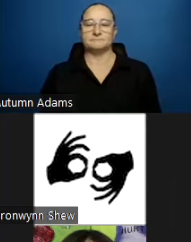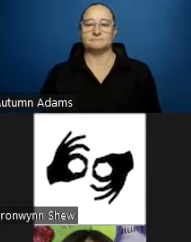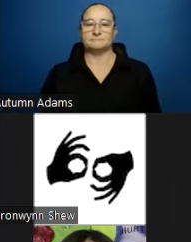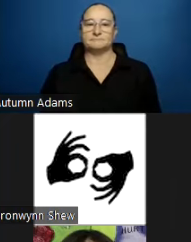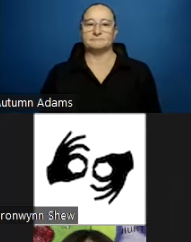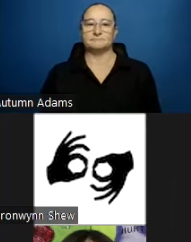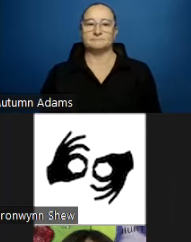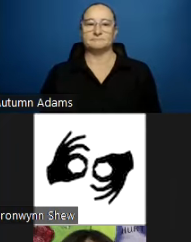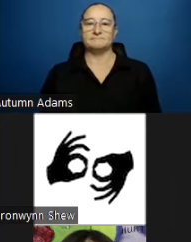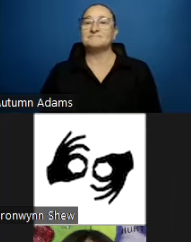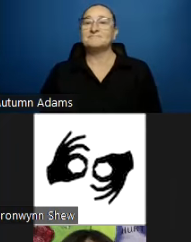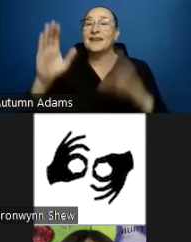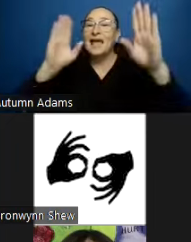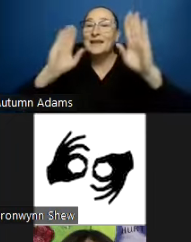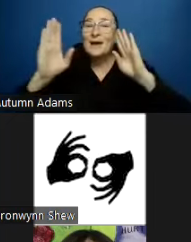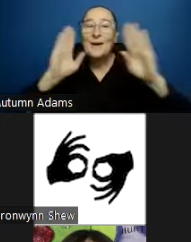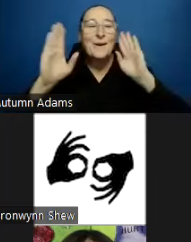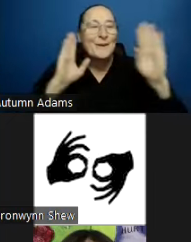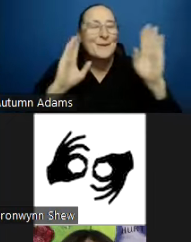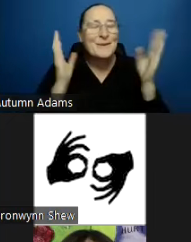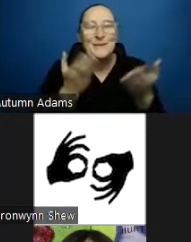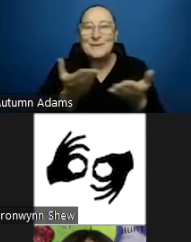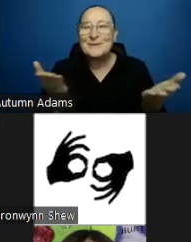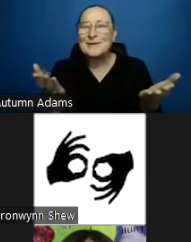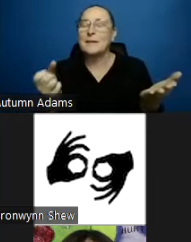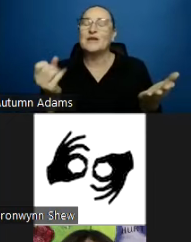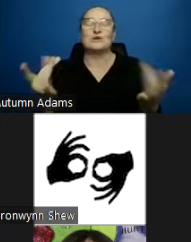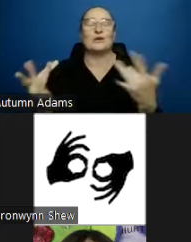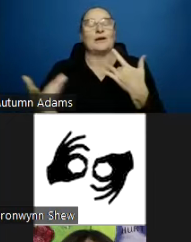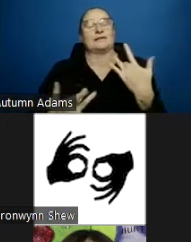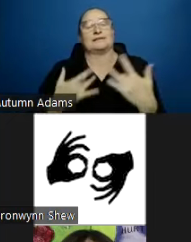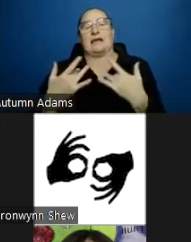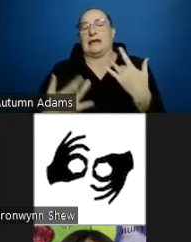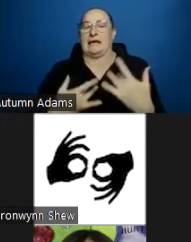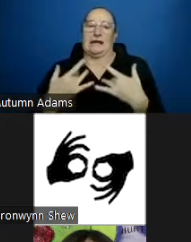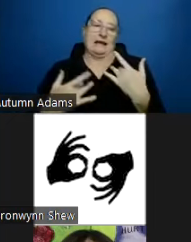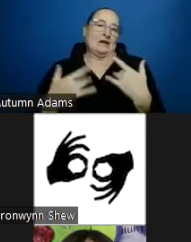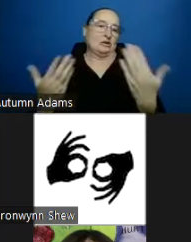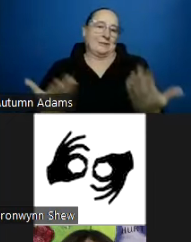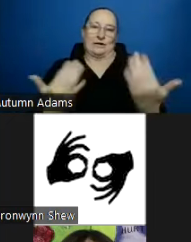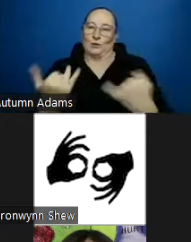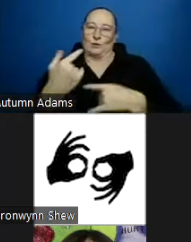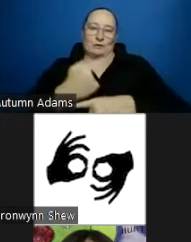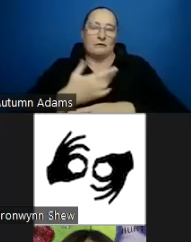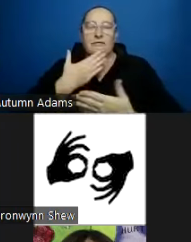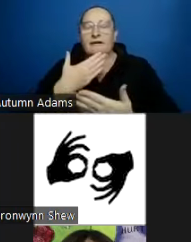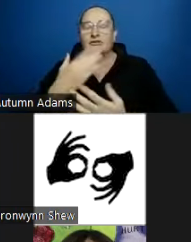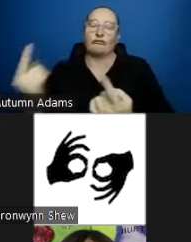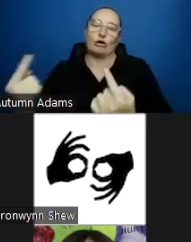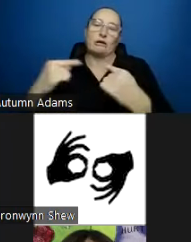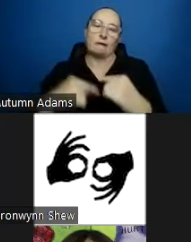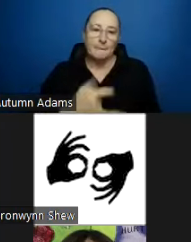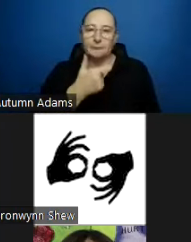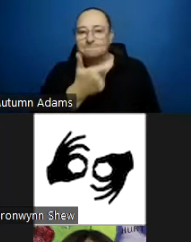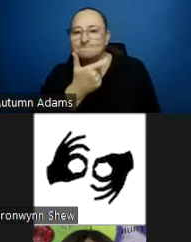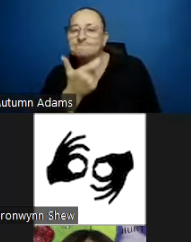Okay, hello. I am so excited to be here with you all today. Thank you for coming to this webinar.